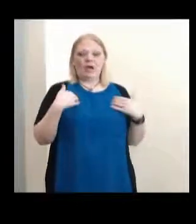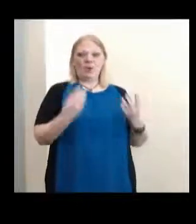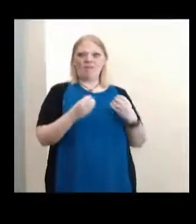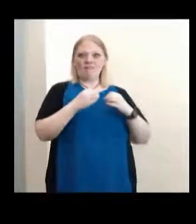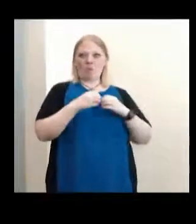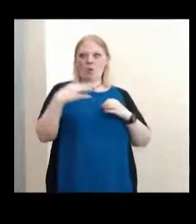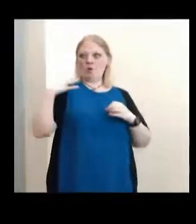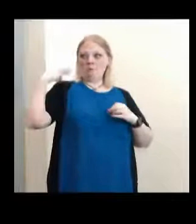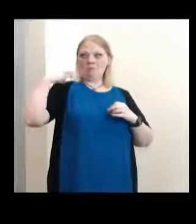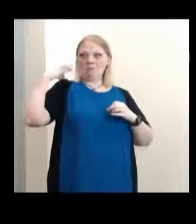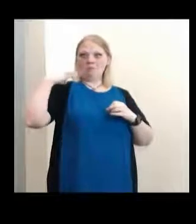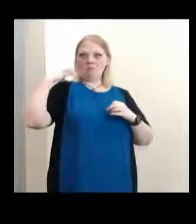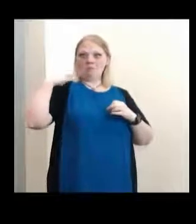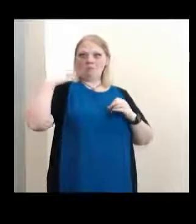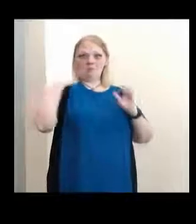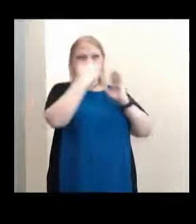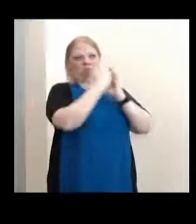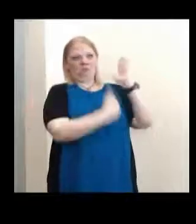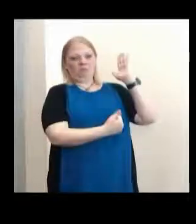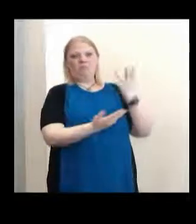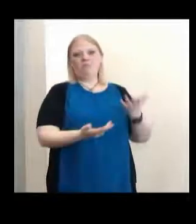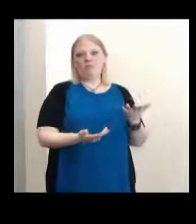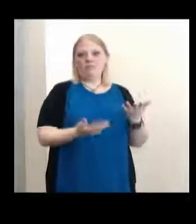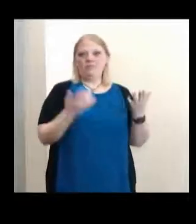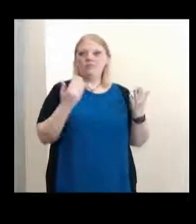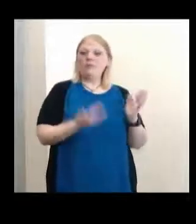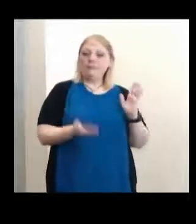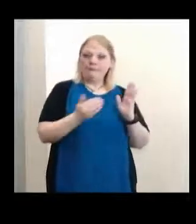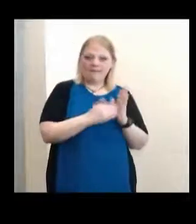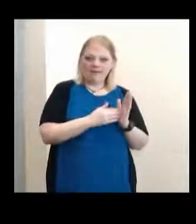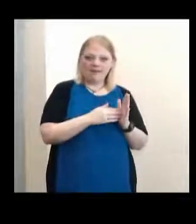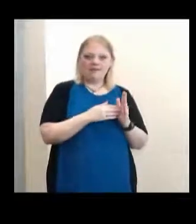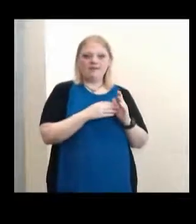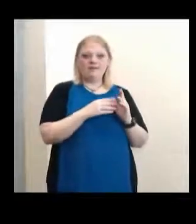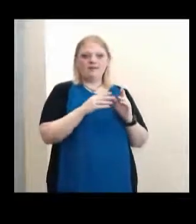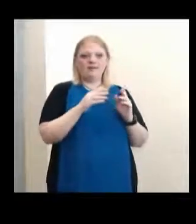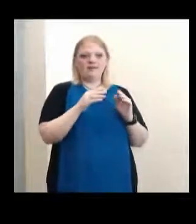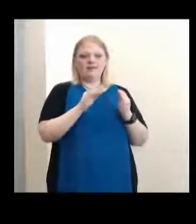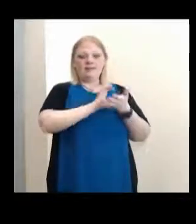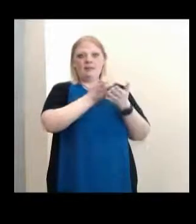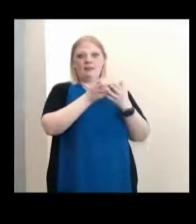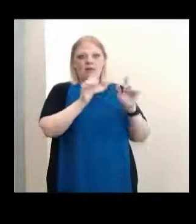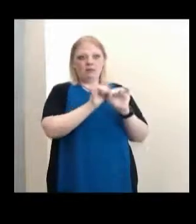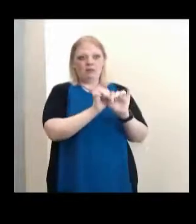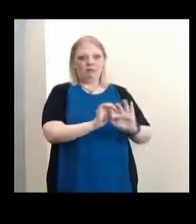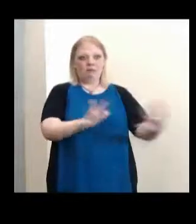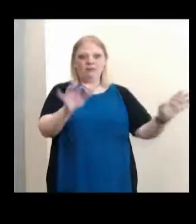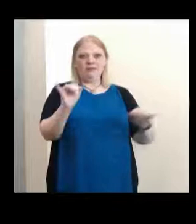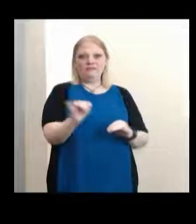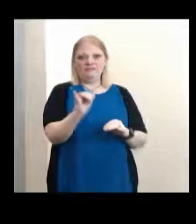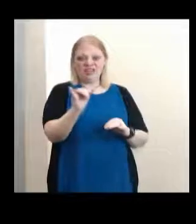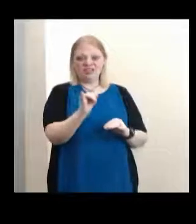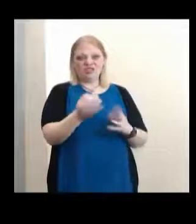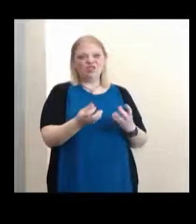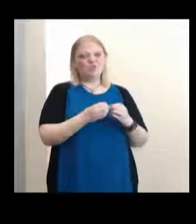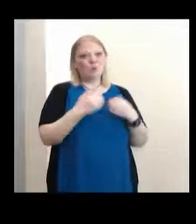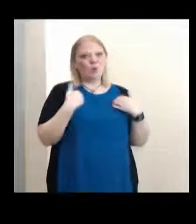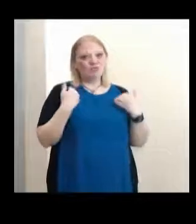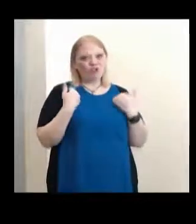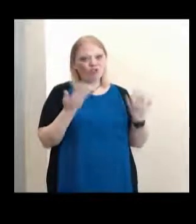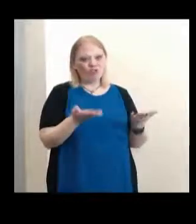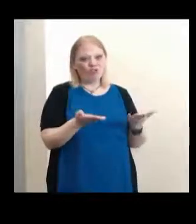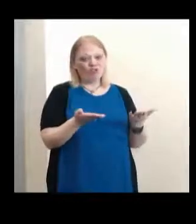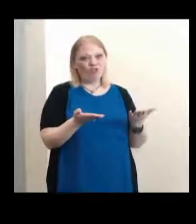that'll reduce once again the rate of infection, because it has generally been younger people who are becoming more infected with it in the